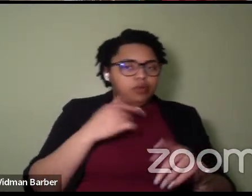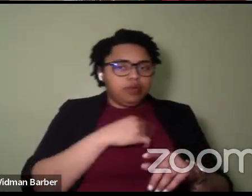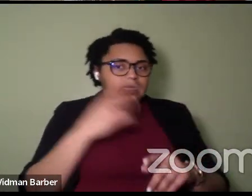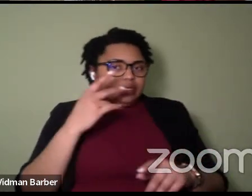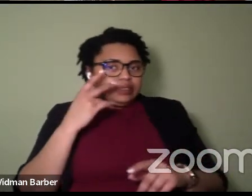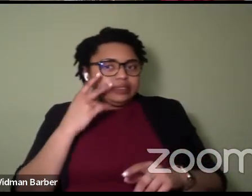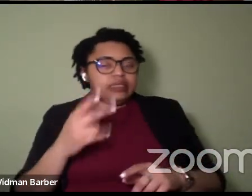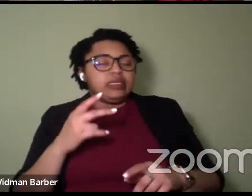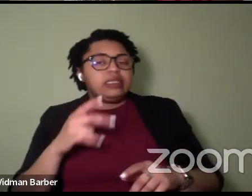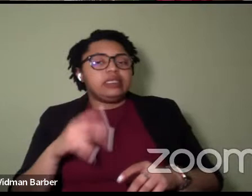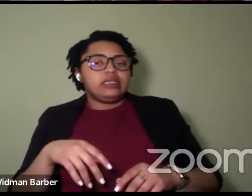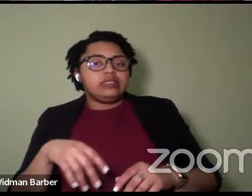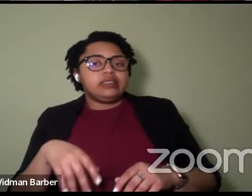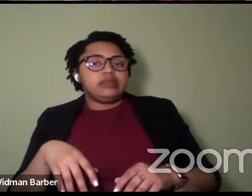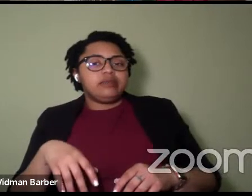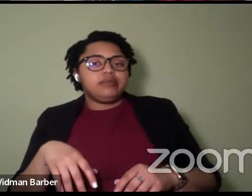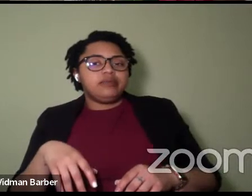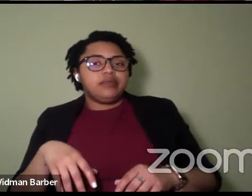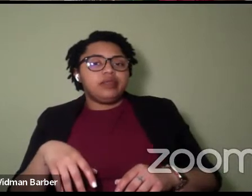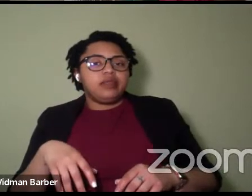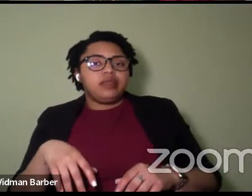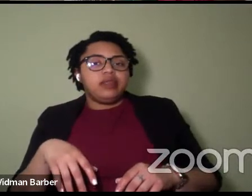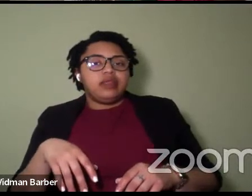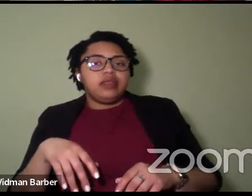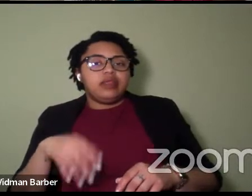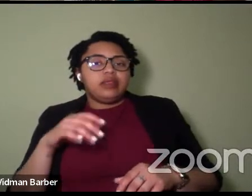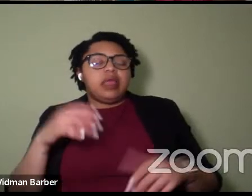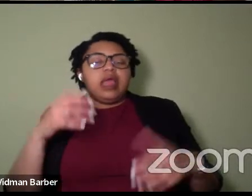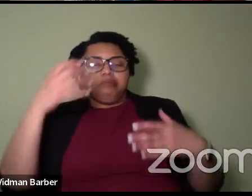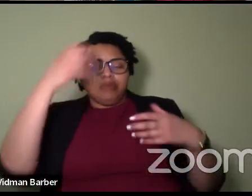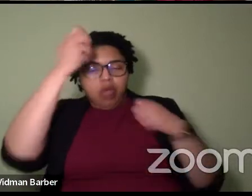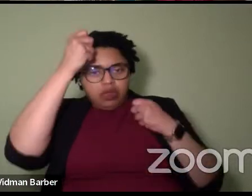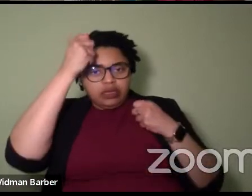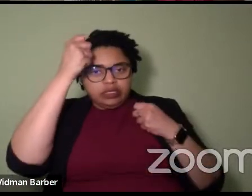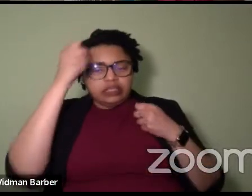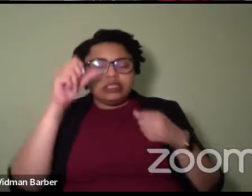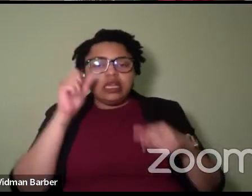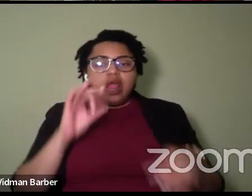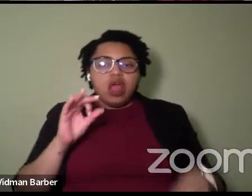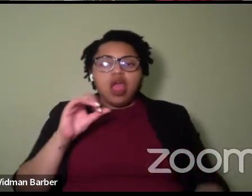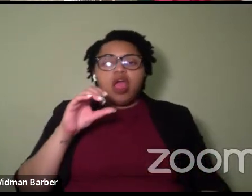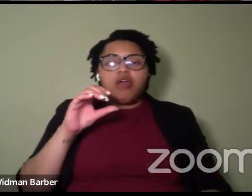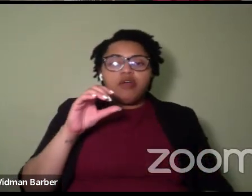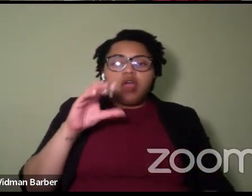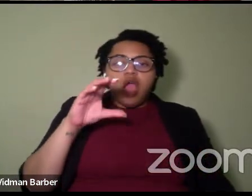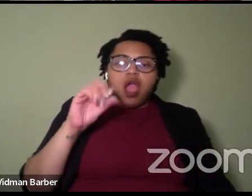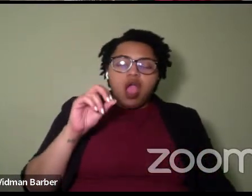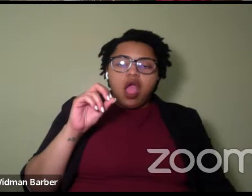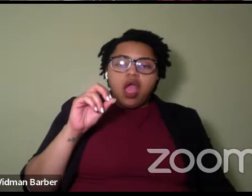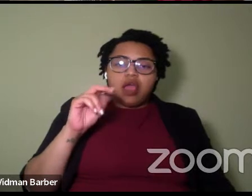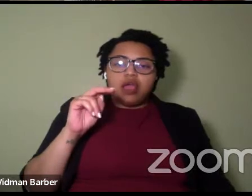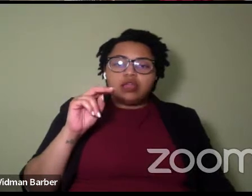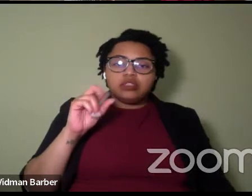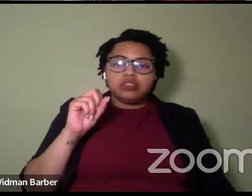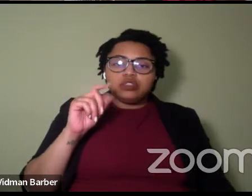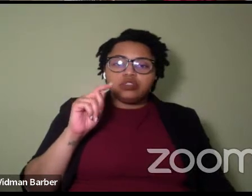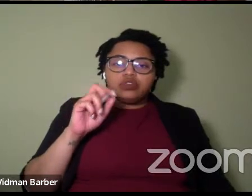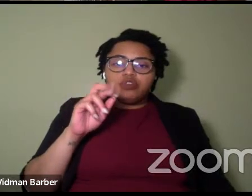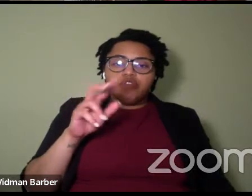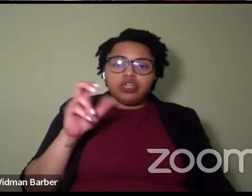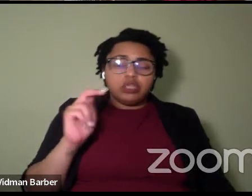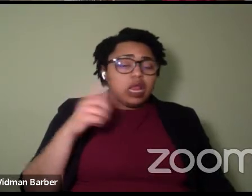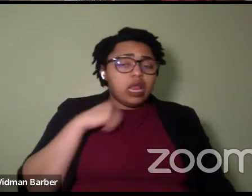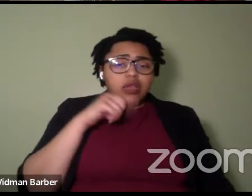this decolonization of conservation, decolonization of conservation, decolonization of conservation. And I don't think there is a